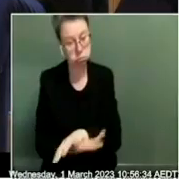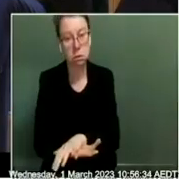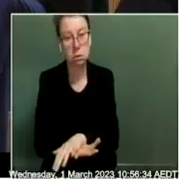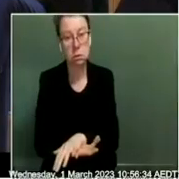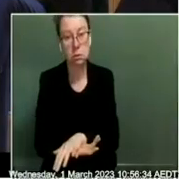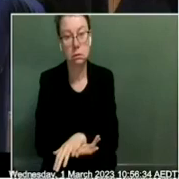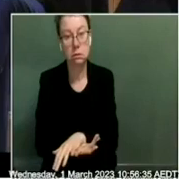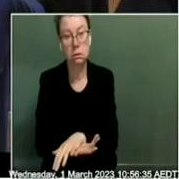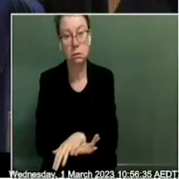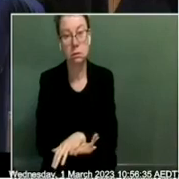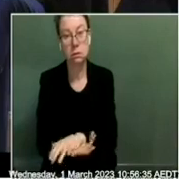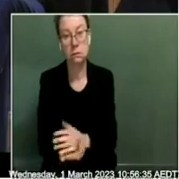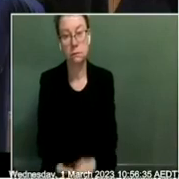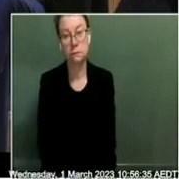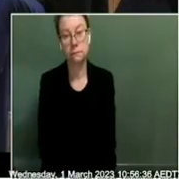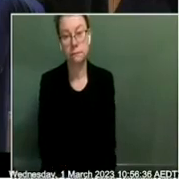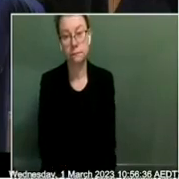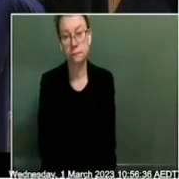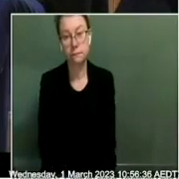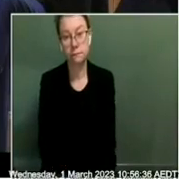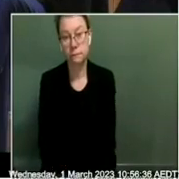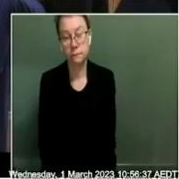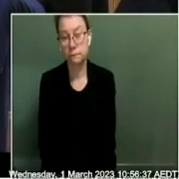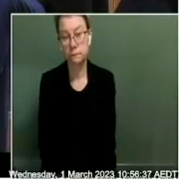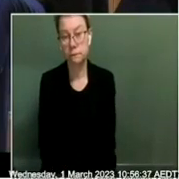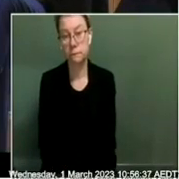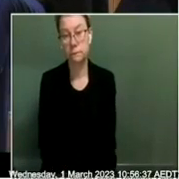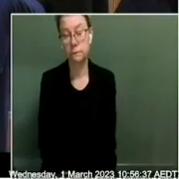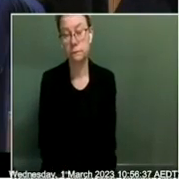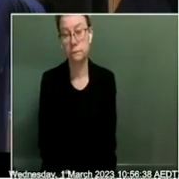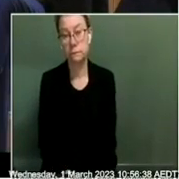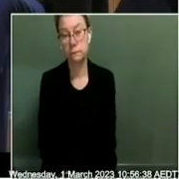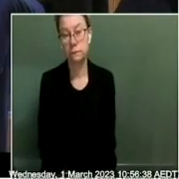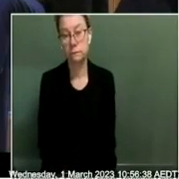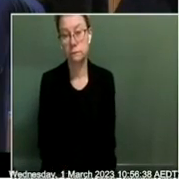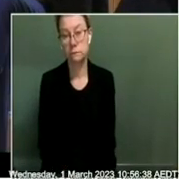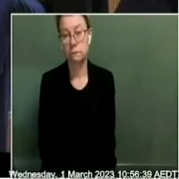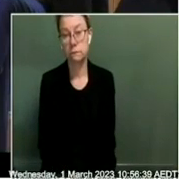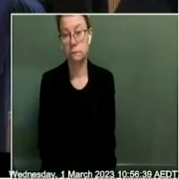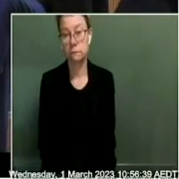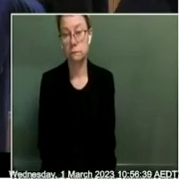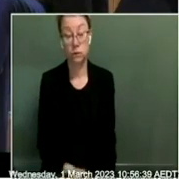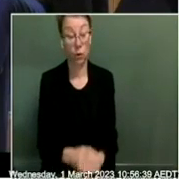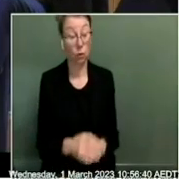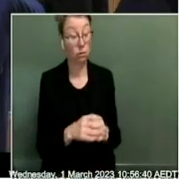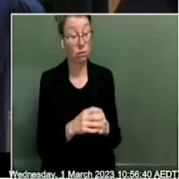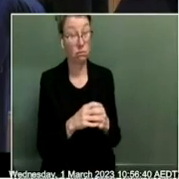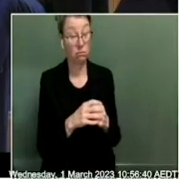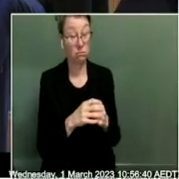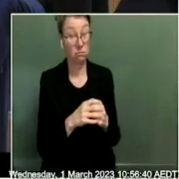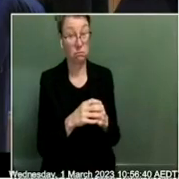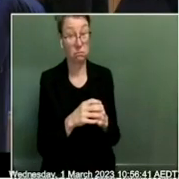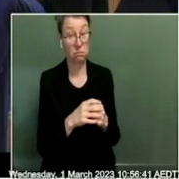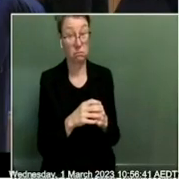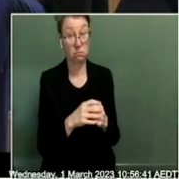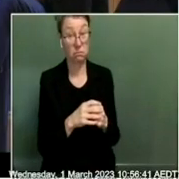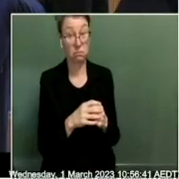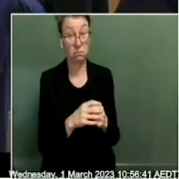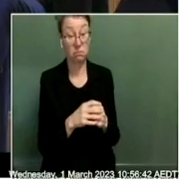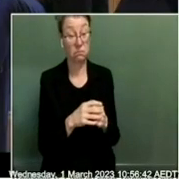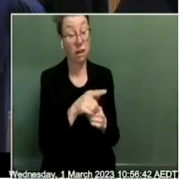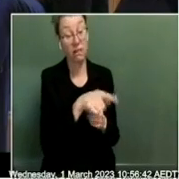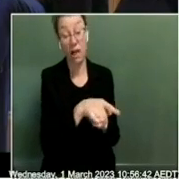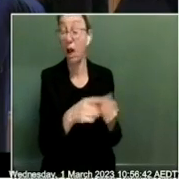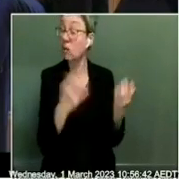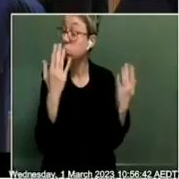and then and he's gone. And we just thrown him over there and this is what's happened to him.